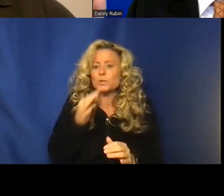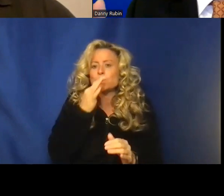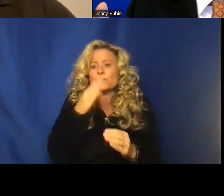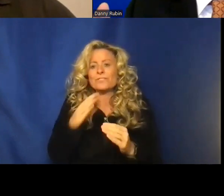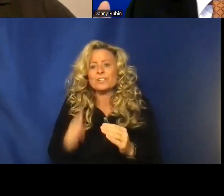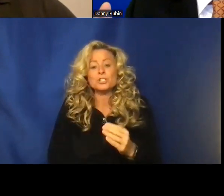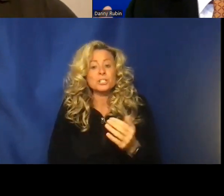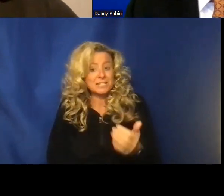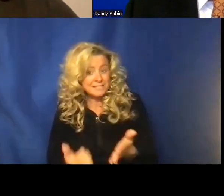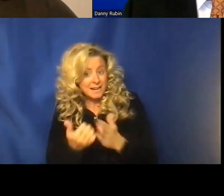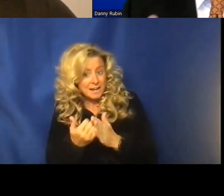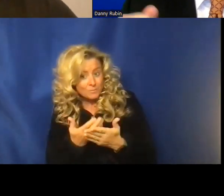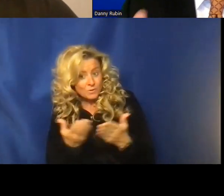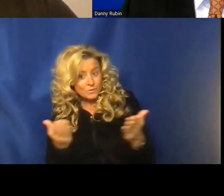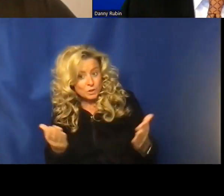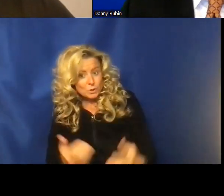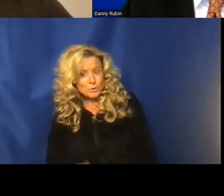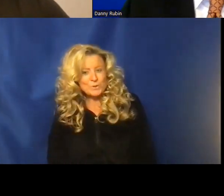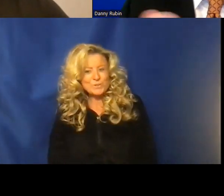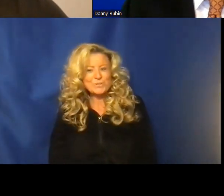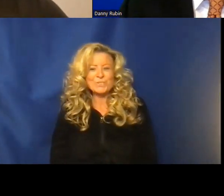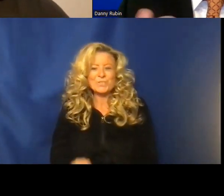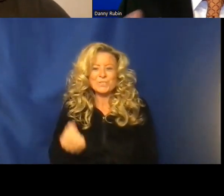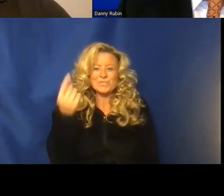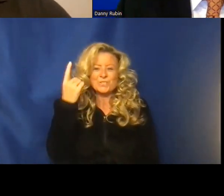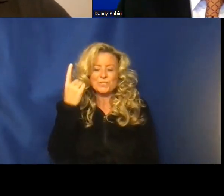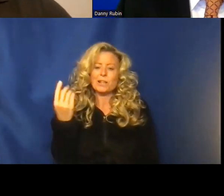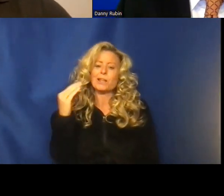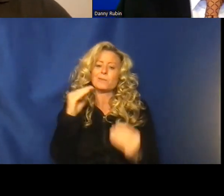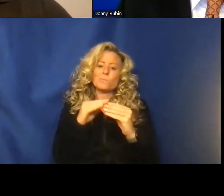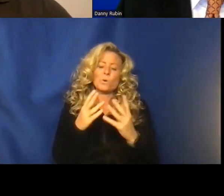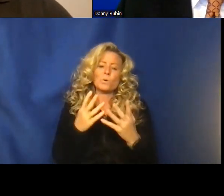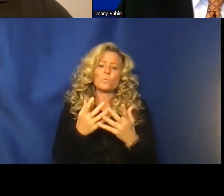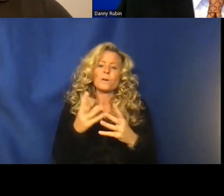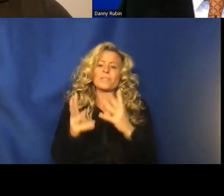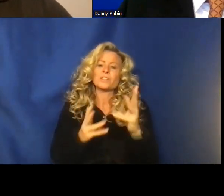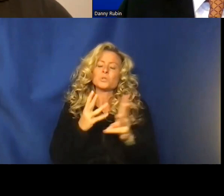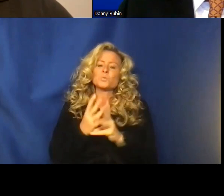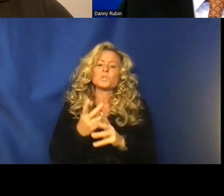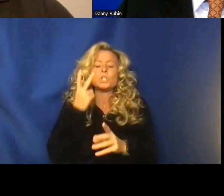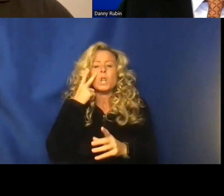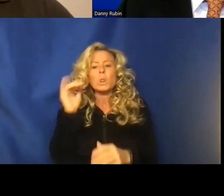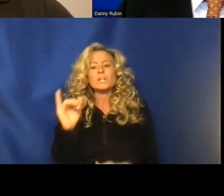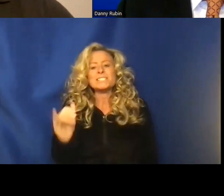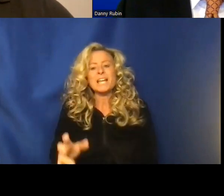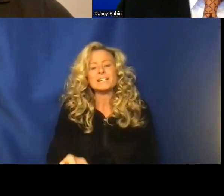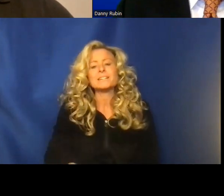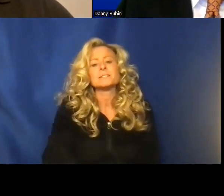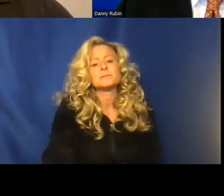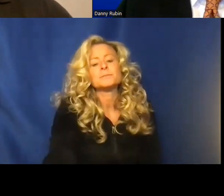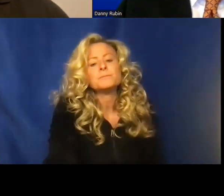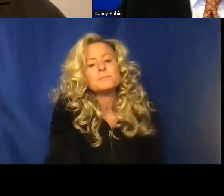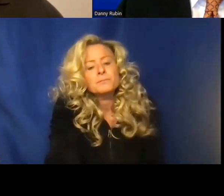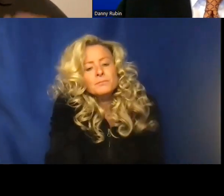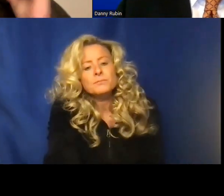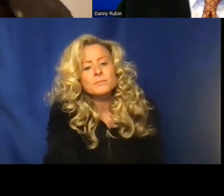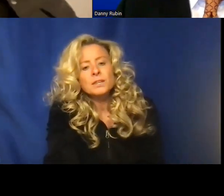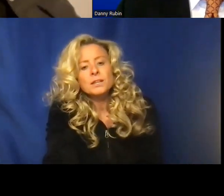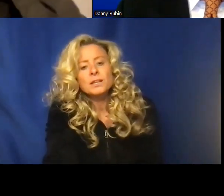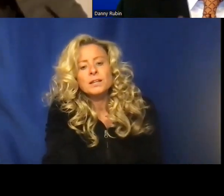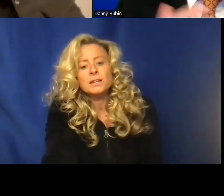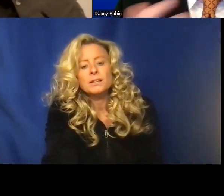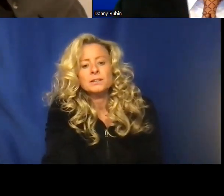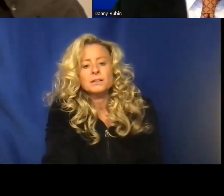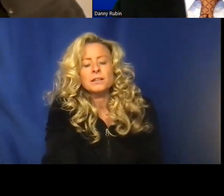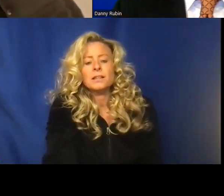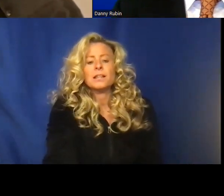has this been helpful to you to understand a bit more like what this world looks like and how it's taking shape? And from hearing from